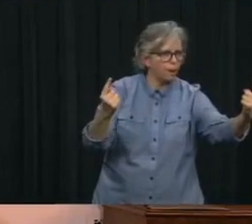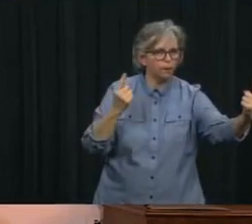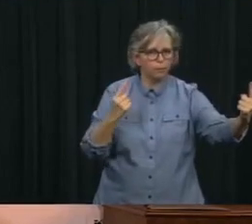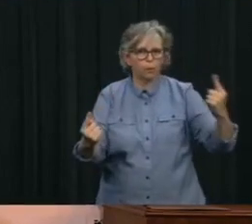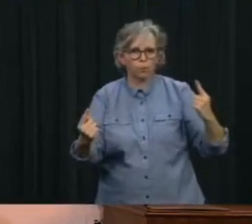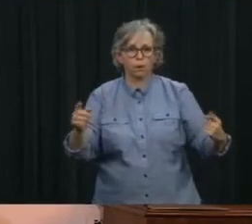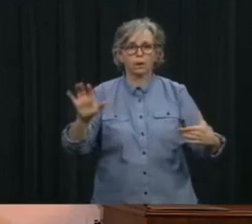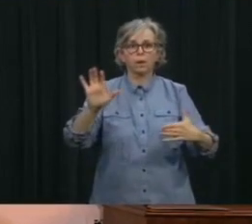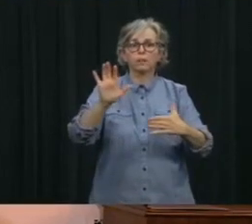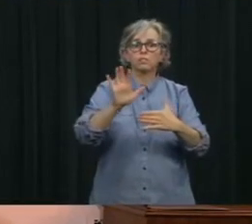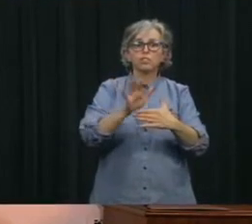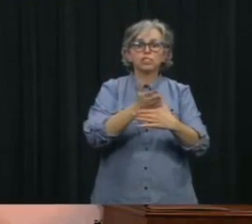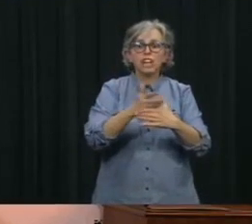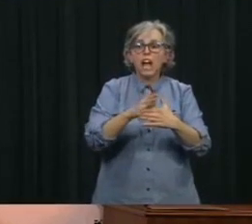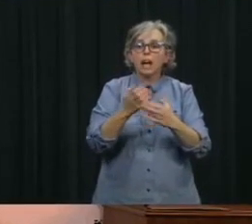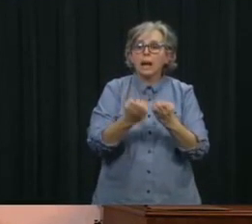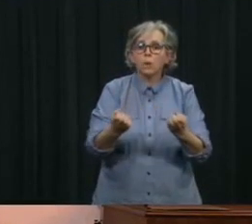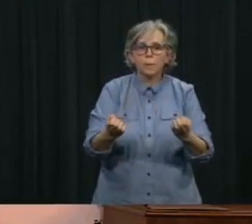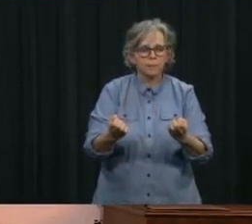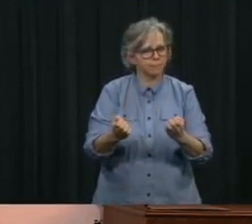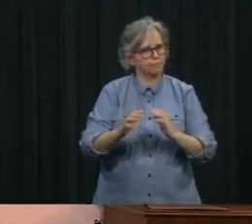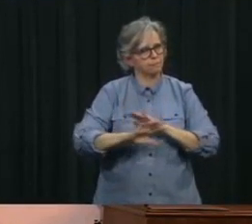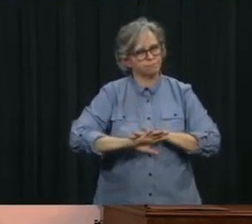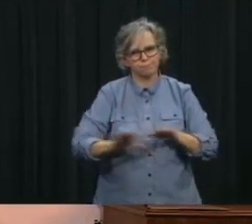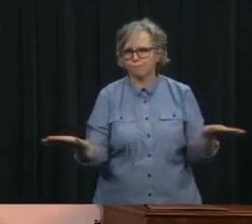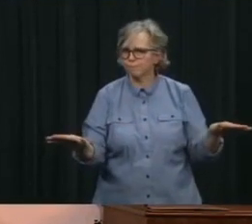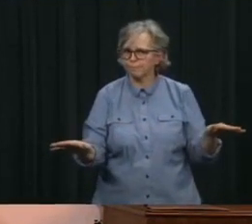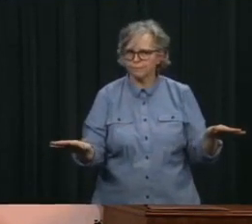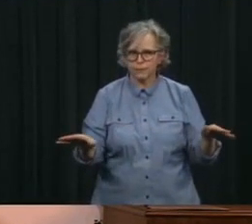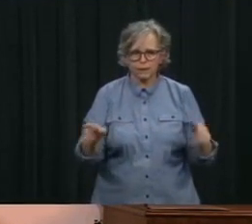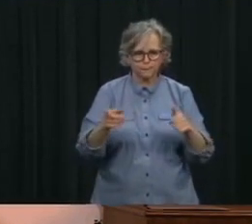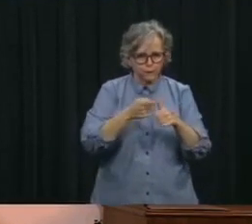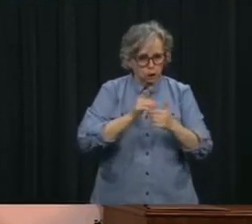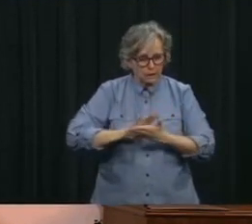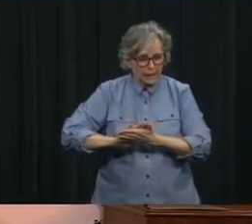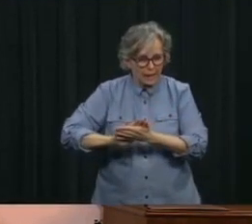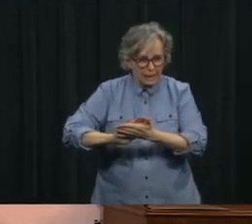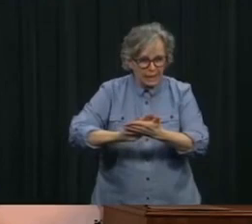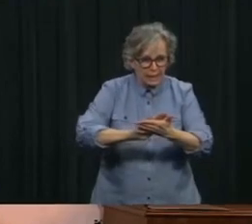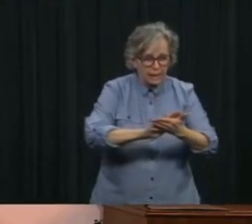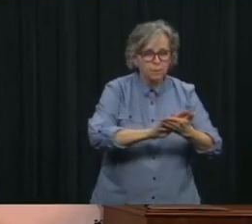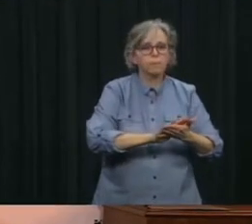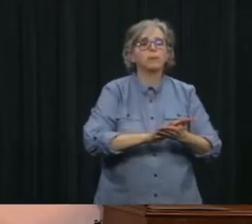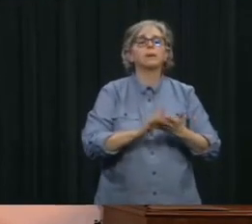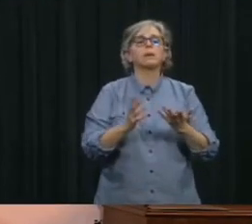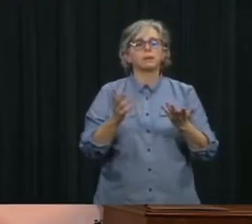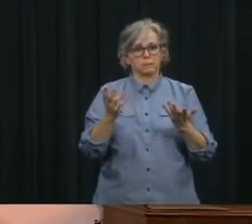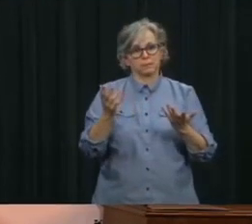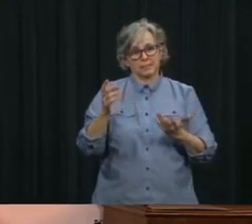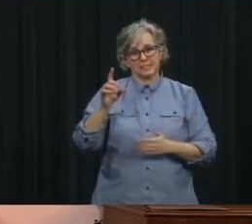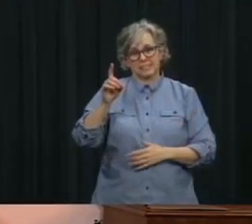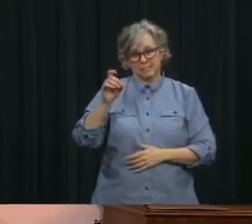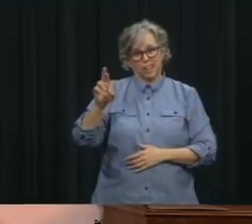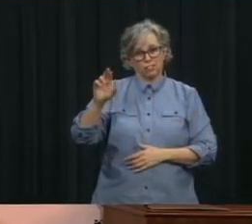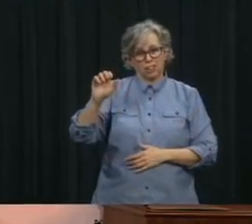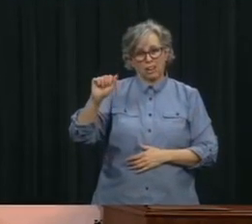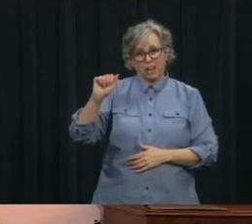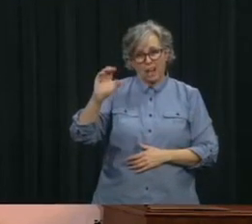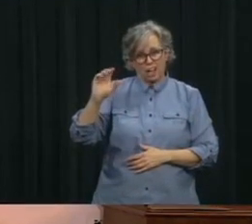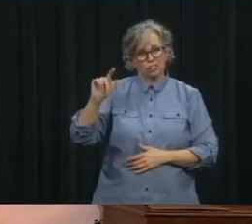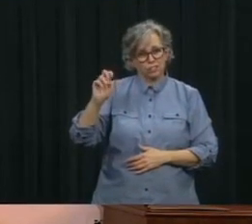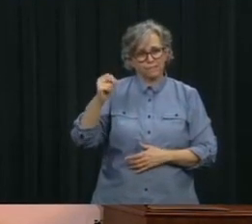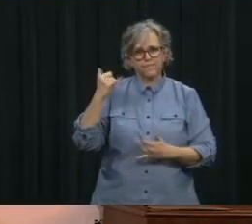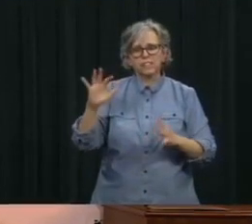equipment without it first being disinfected. And obviously the one that Dr. Acton and we all talk about all the time, washing